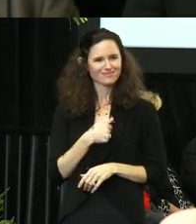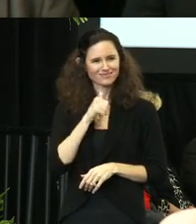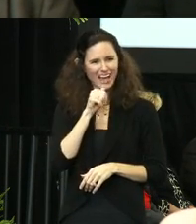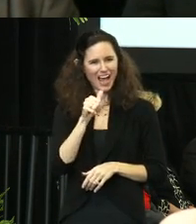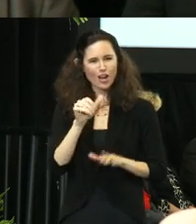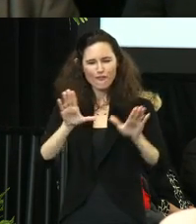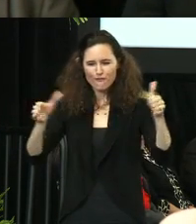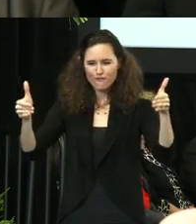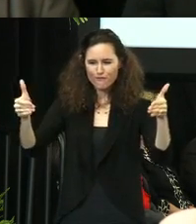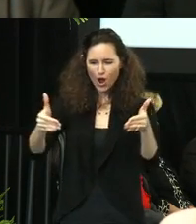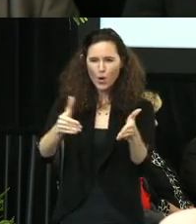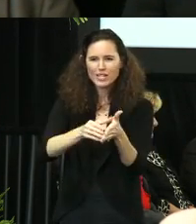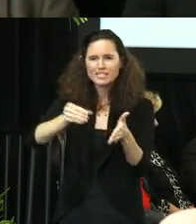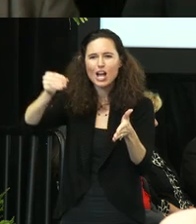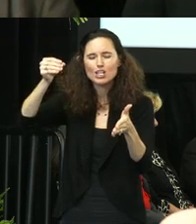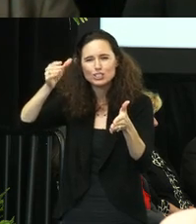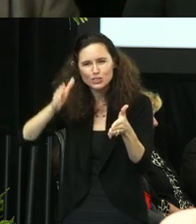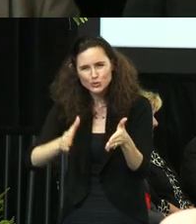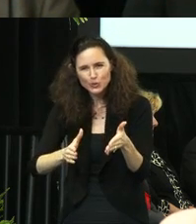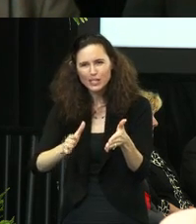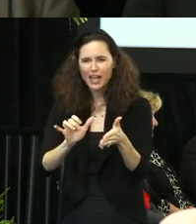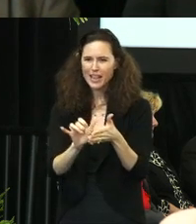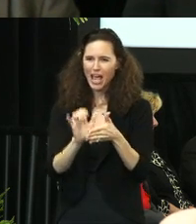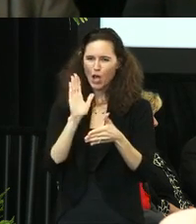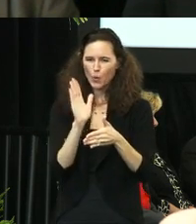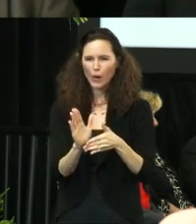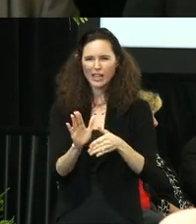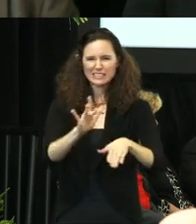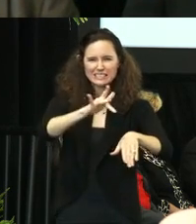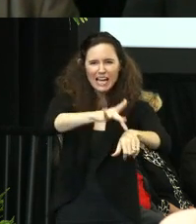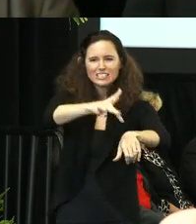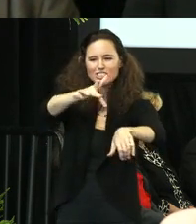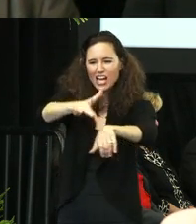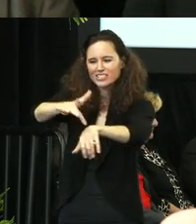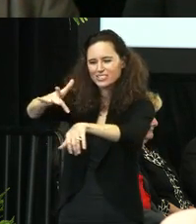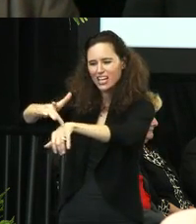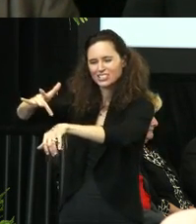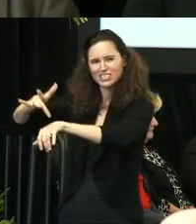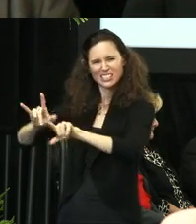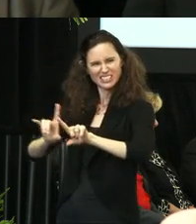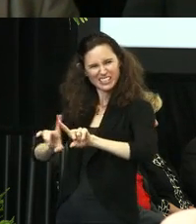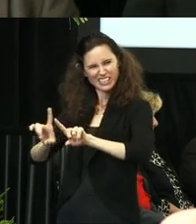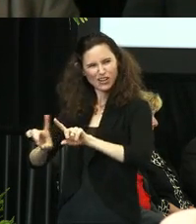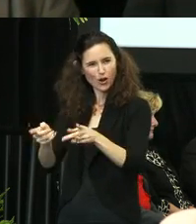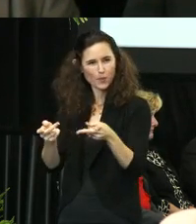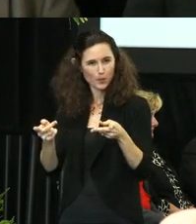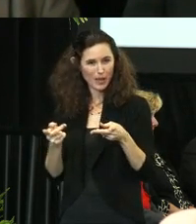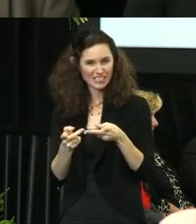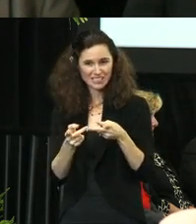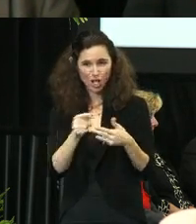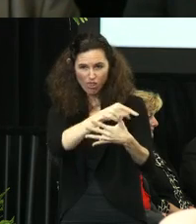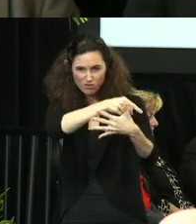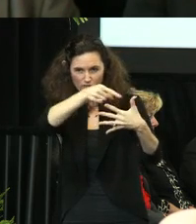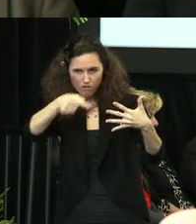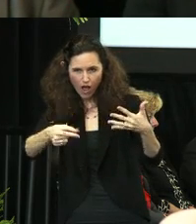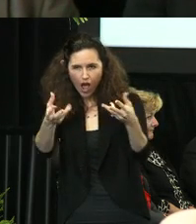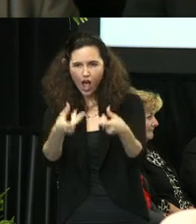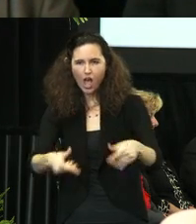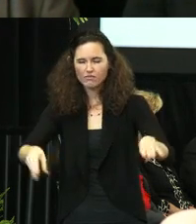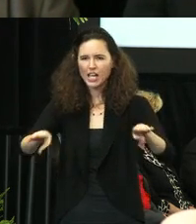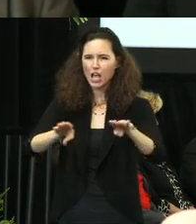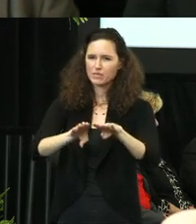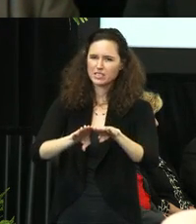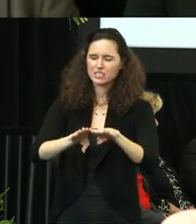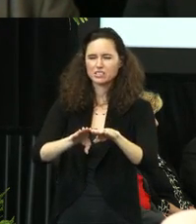students who step into the various access points of FSCJ, be it the 5 different full campuses,